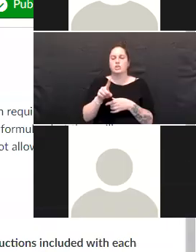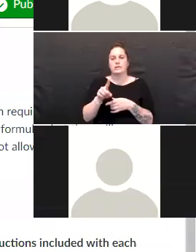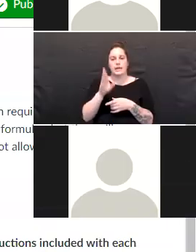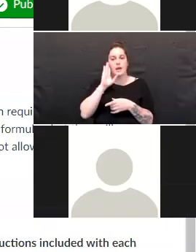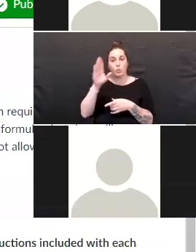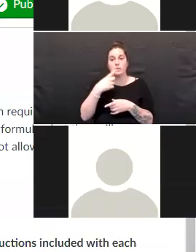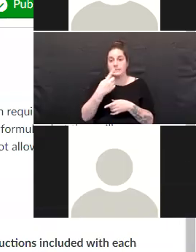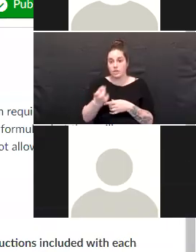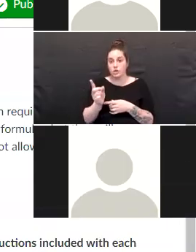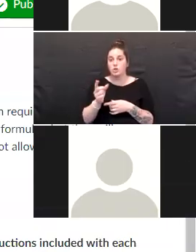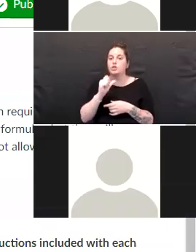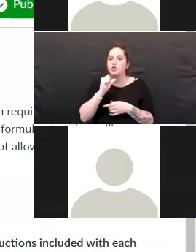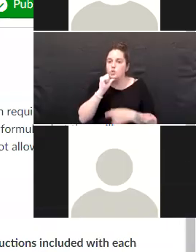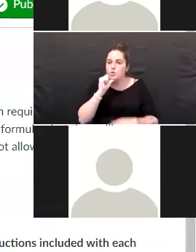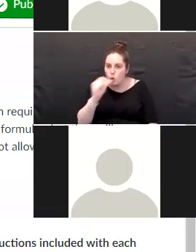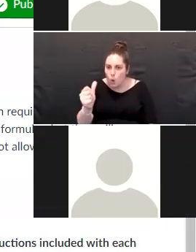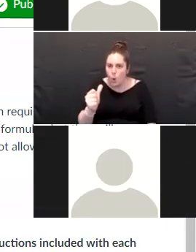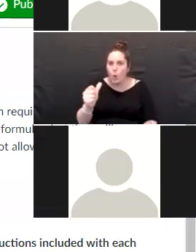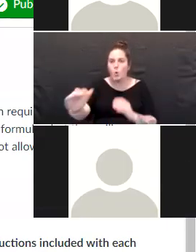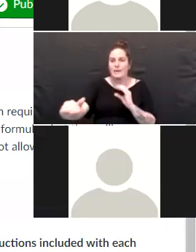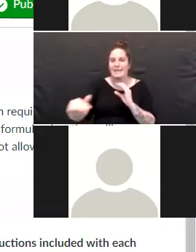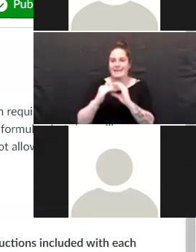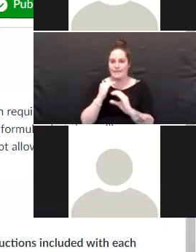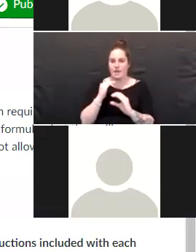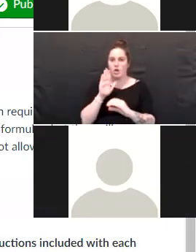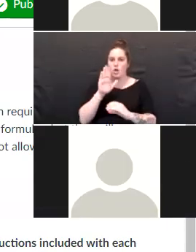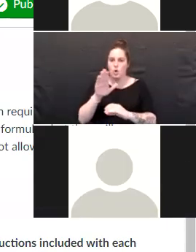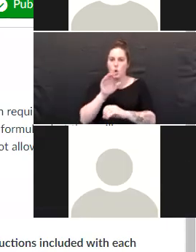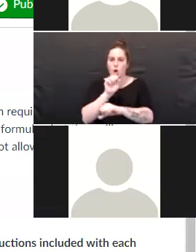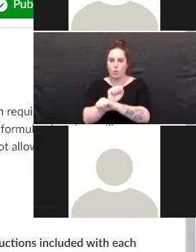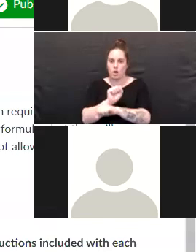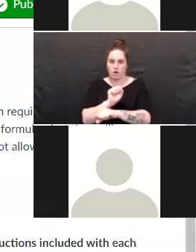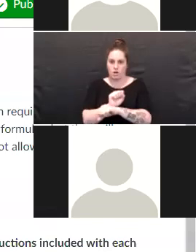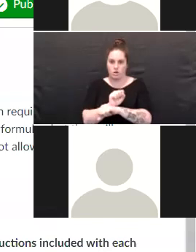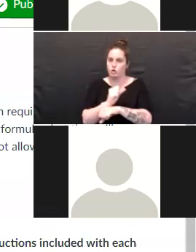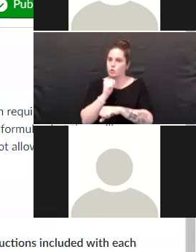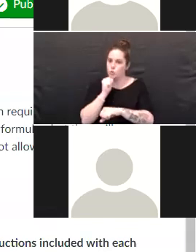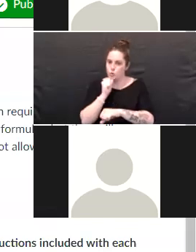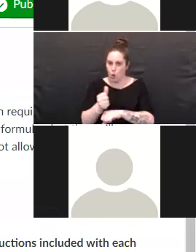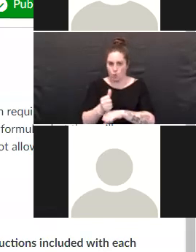not email any work to me. Okay.